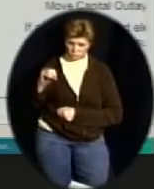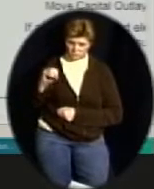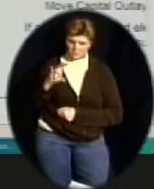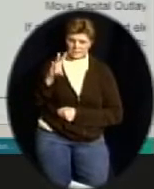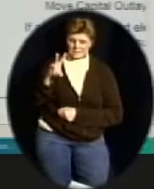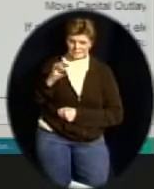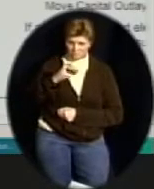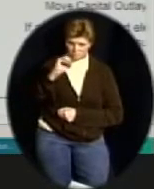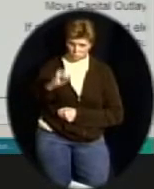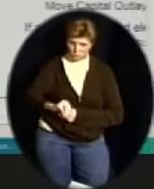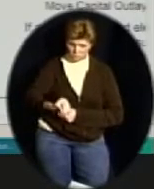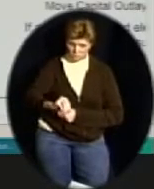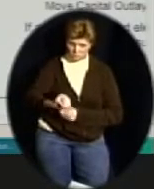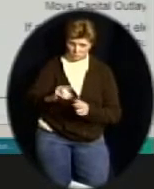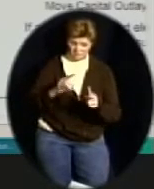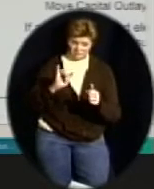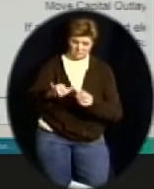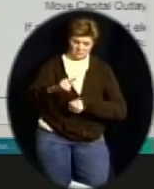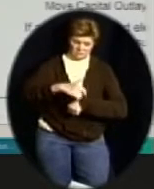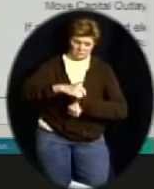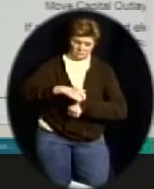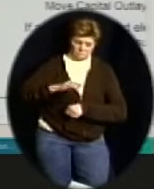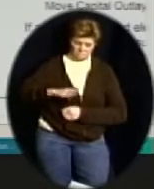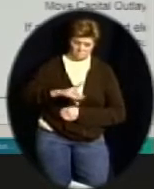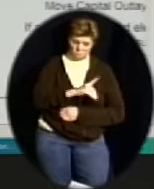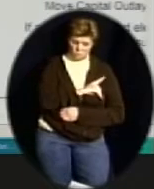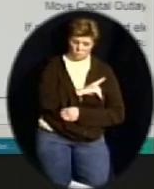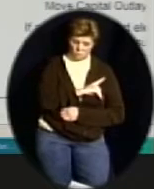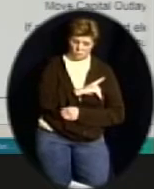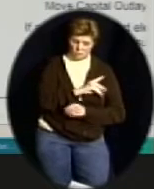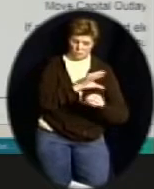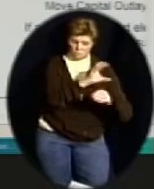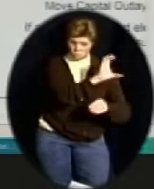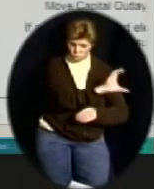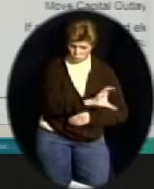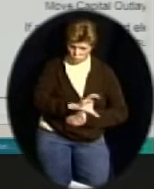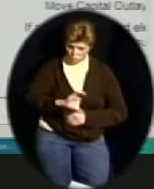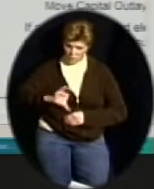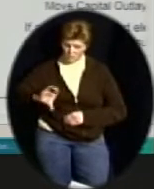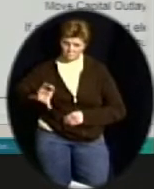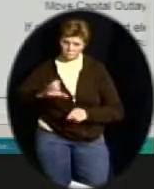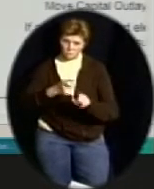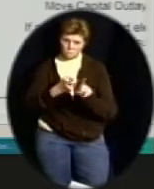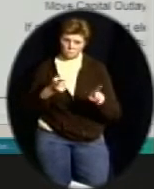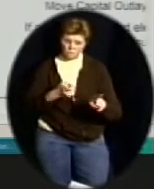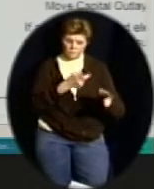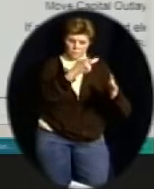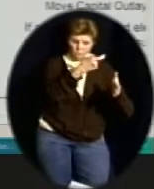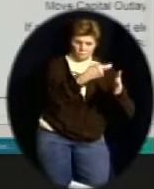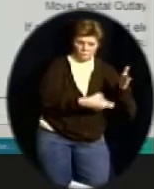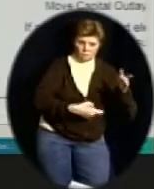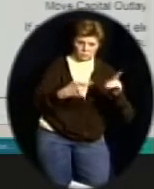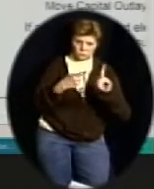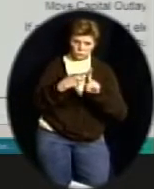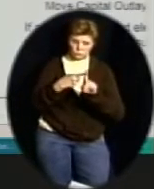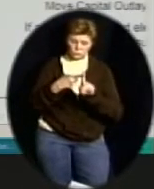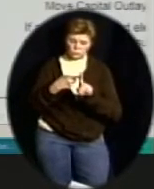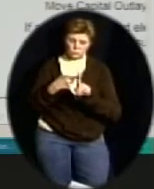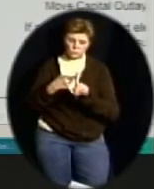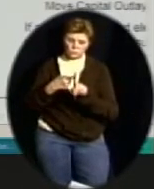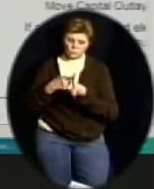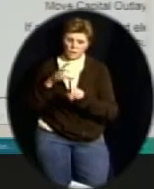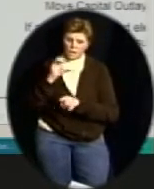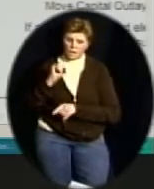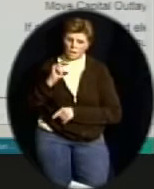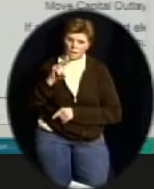moved some costs from operations into the capital outlay. And in an effort to still sustain those costs,